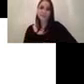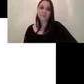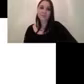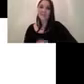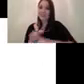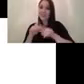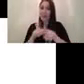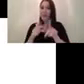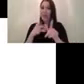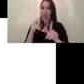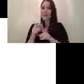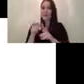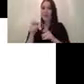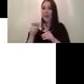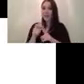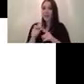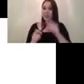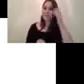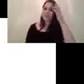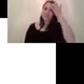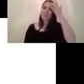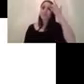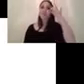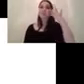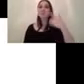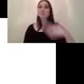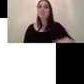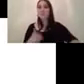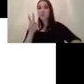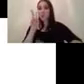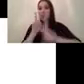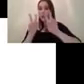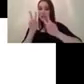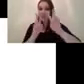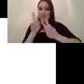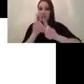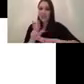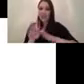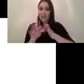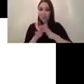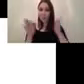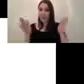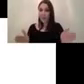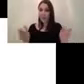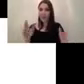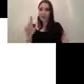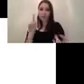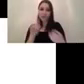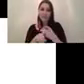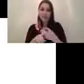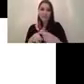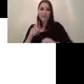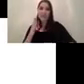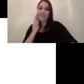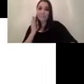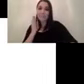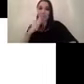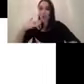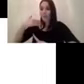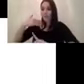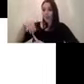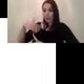I think. For our case, because you can see we had the workbench have very relatively simple background.